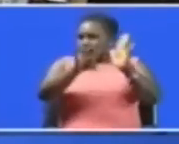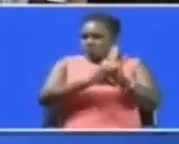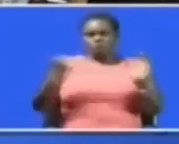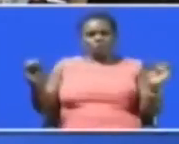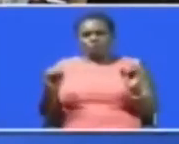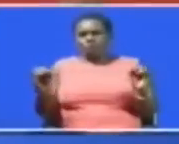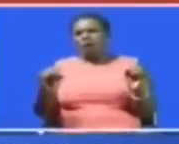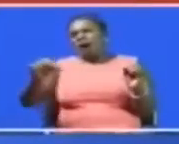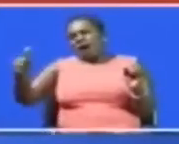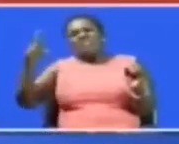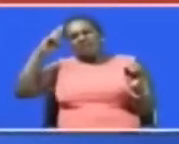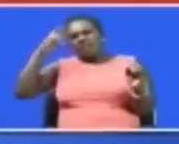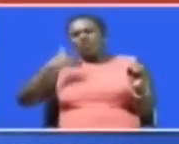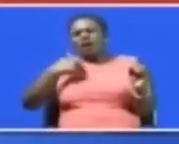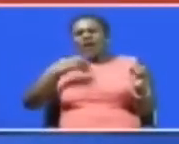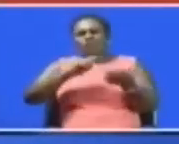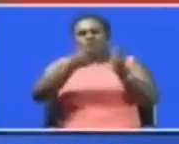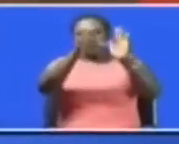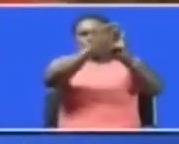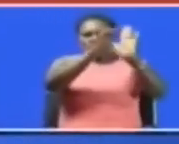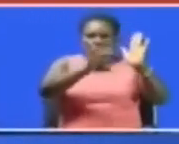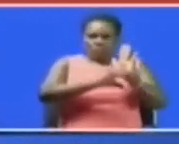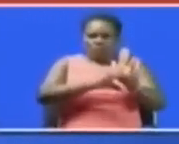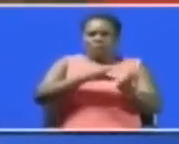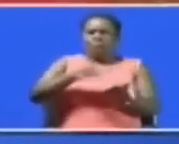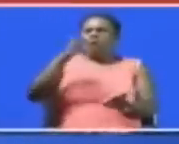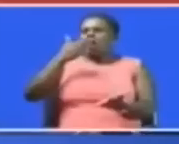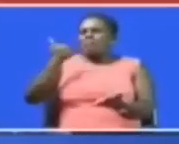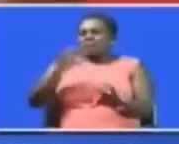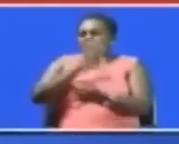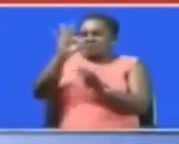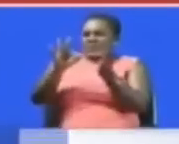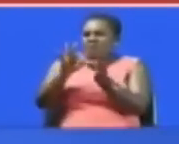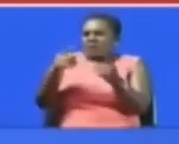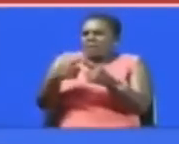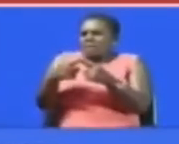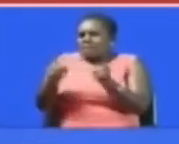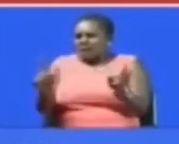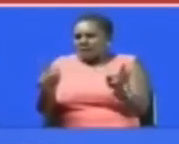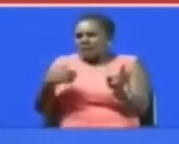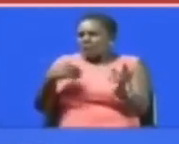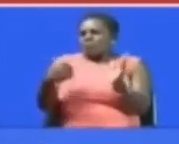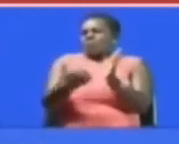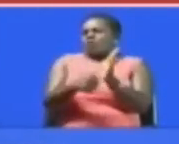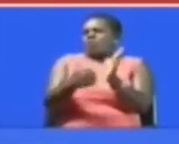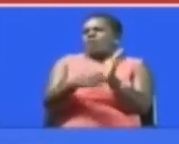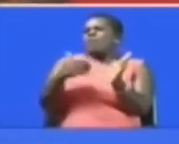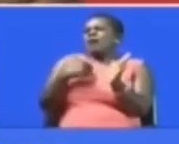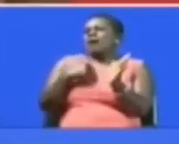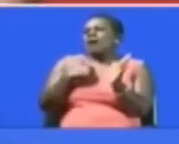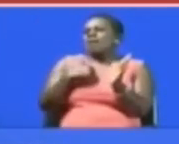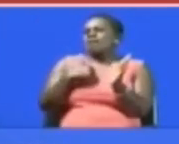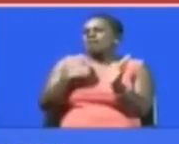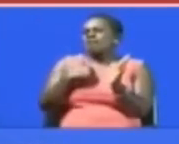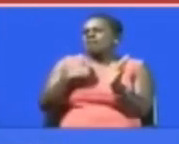constitution for other reasons. There are other reasons of amending the constitution to make it even more better, to make it more perfect. But I have a problem when there's